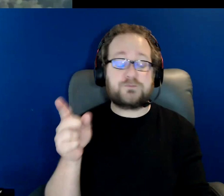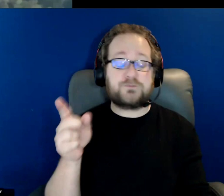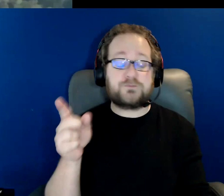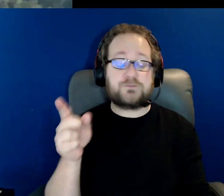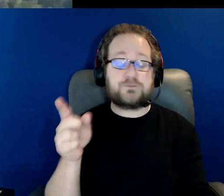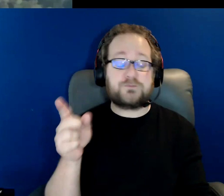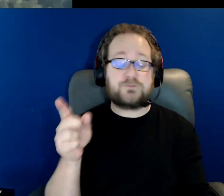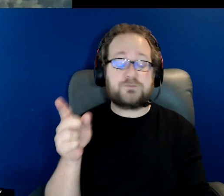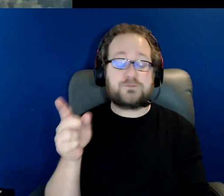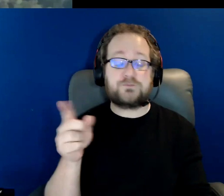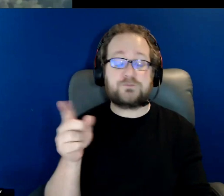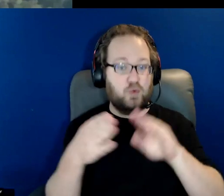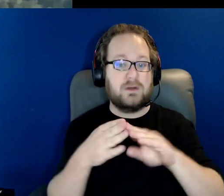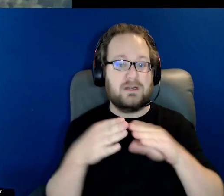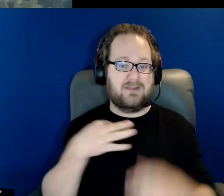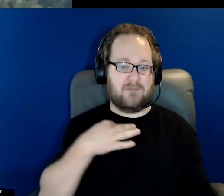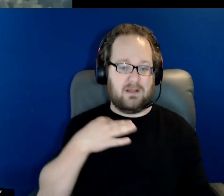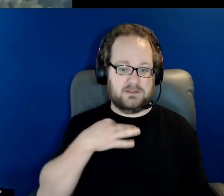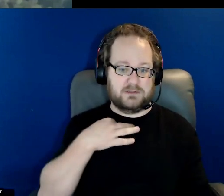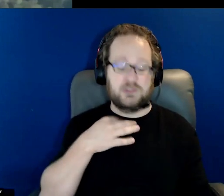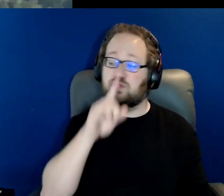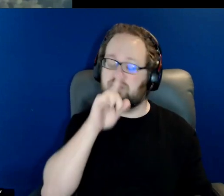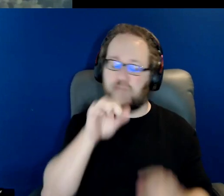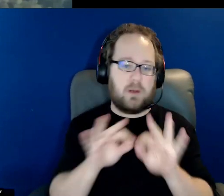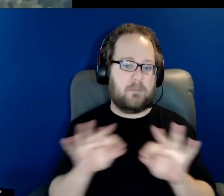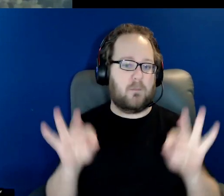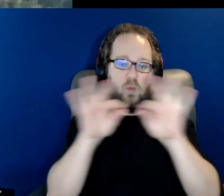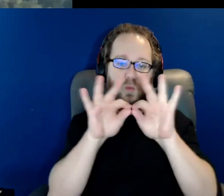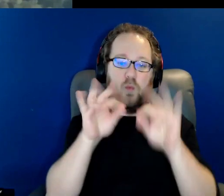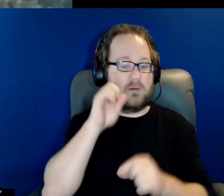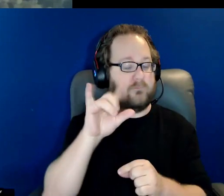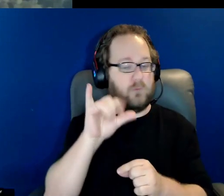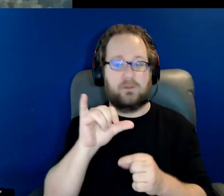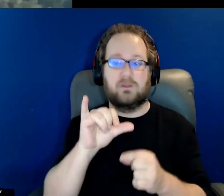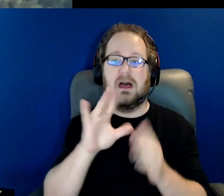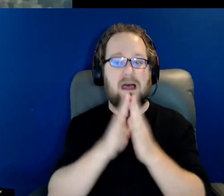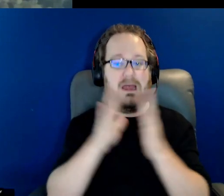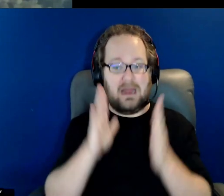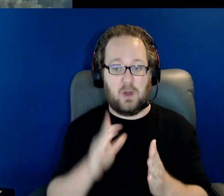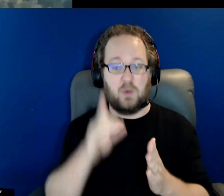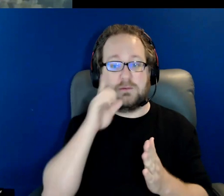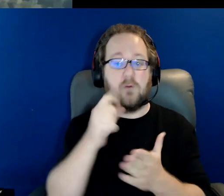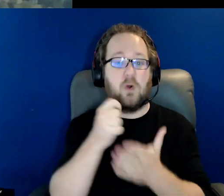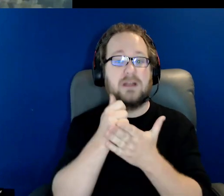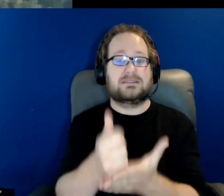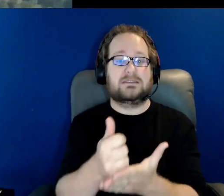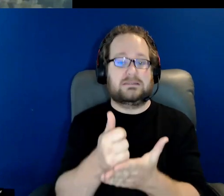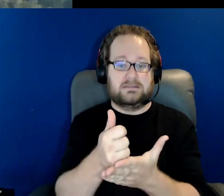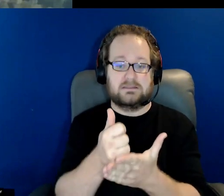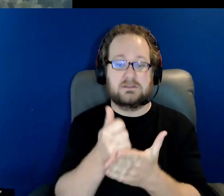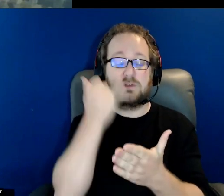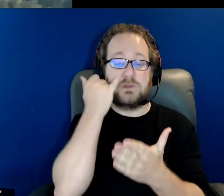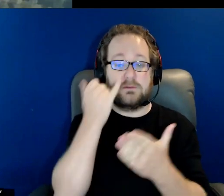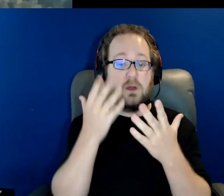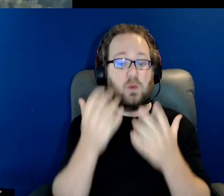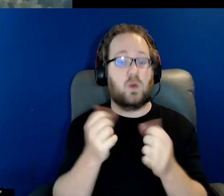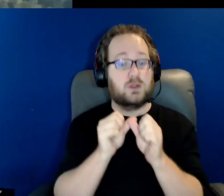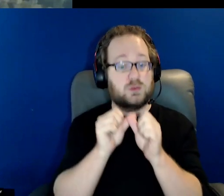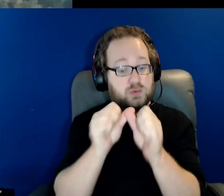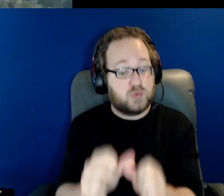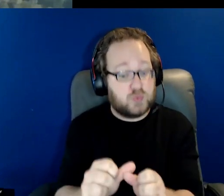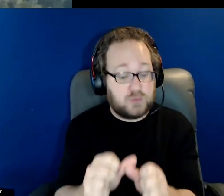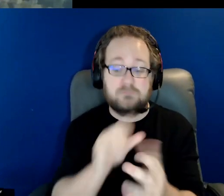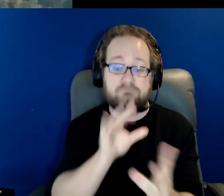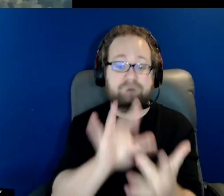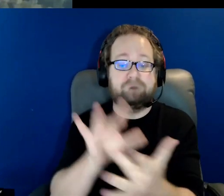walking into a home. It's critical to refer that home to assistance. And so if they need to make a connection with the low-income home energy assistance